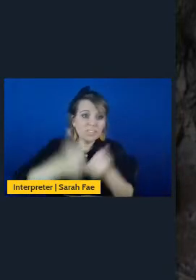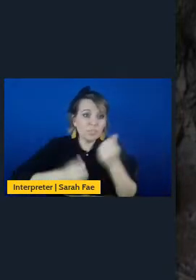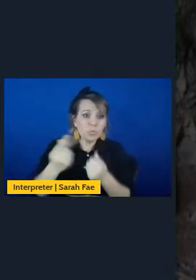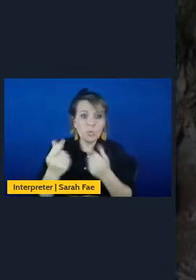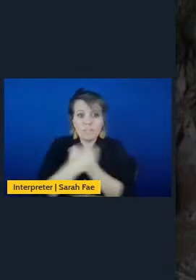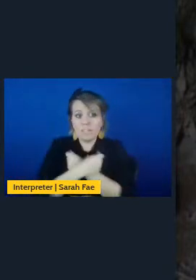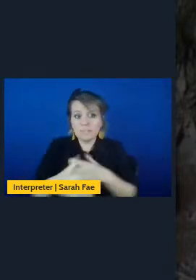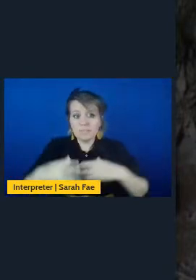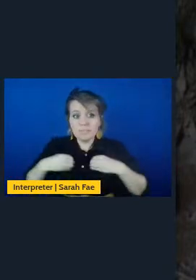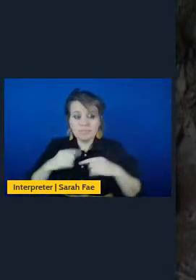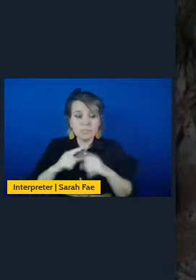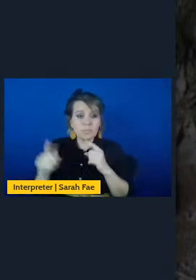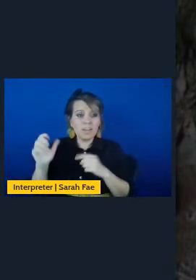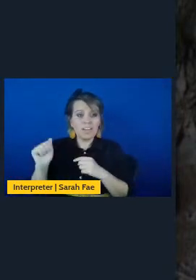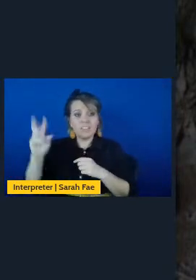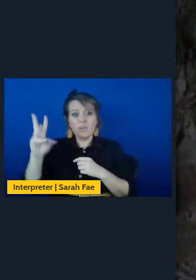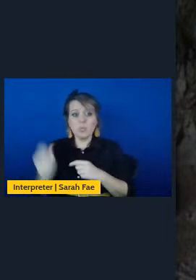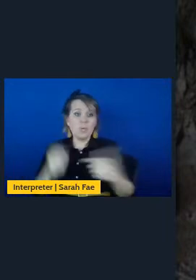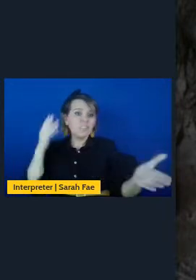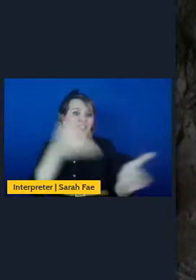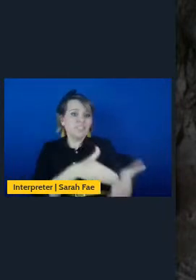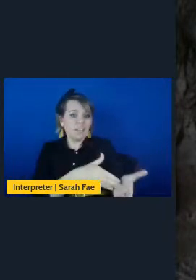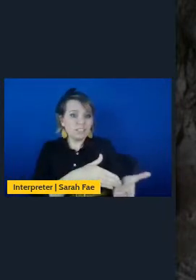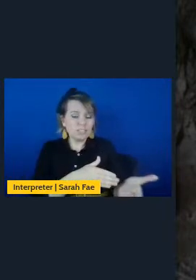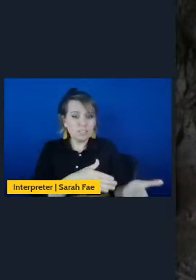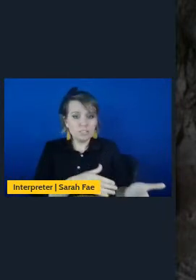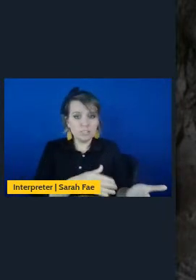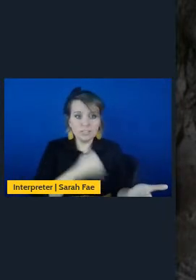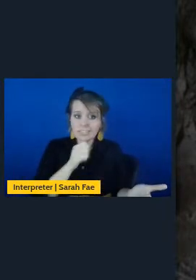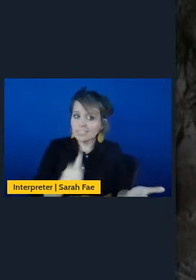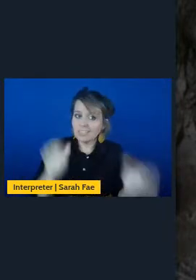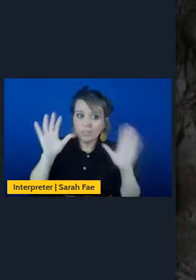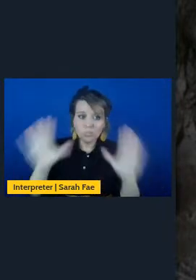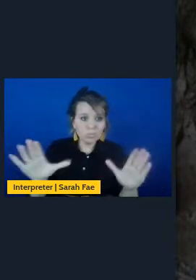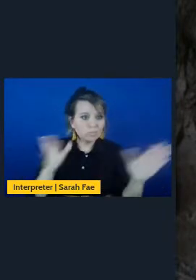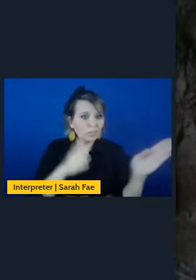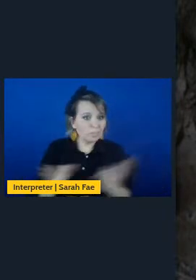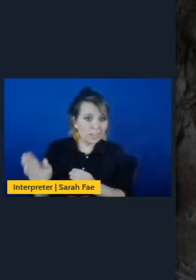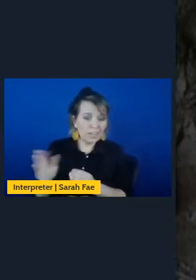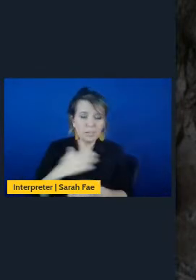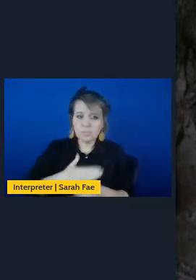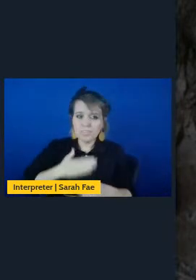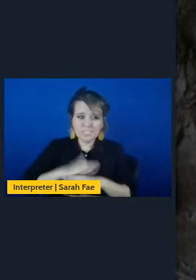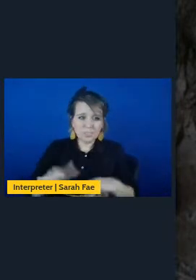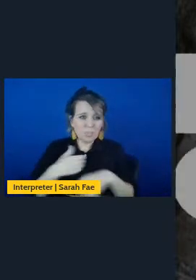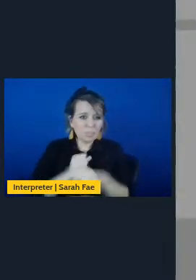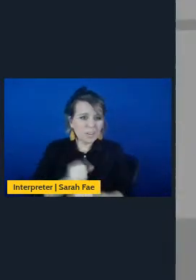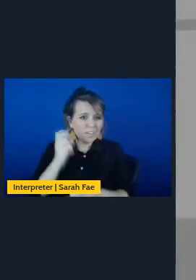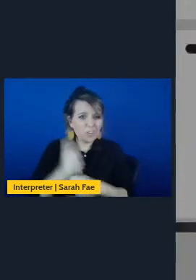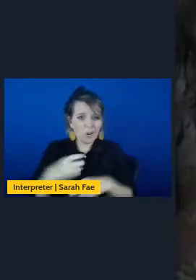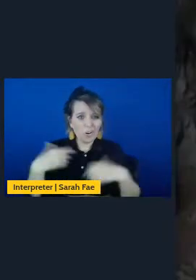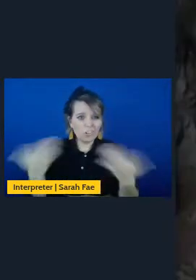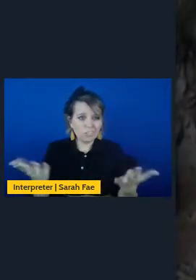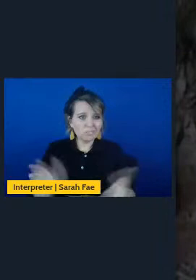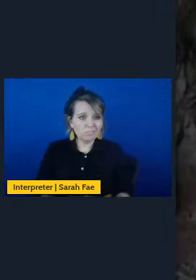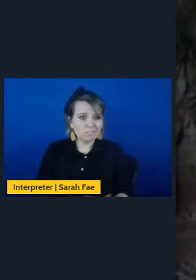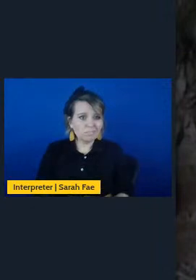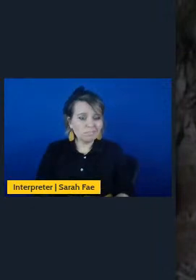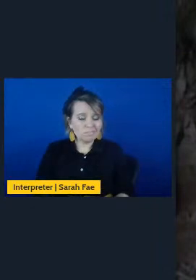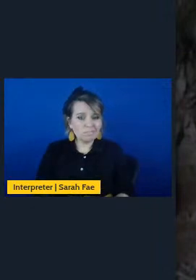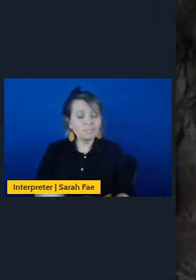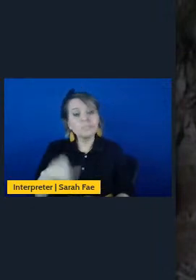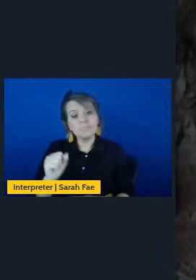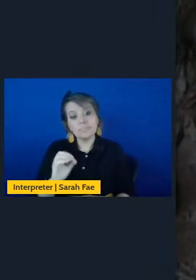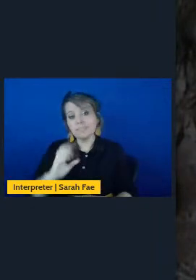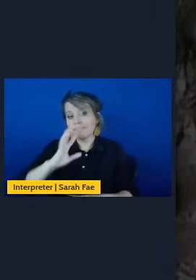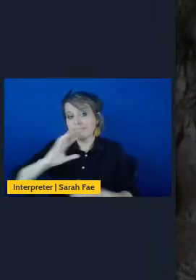but AWS rails against. It's not a terrific plan. Please don't make it that difficult. So speaking of